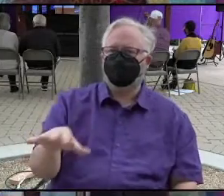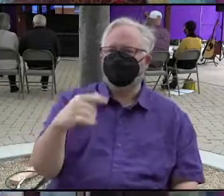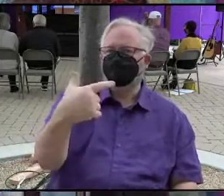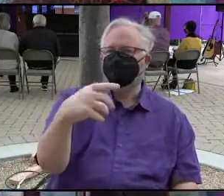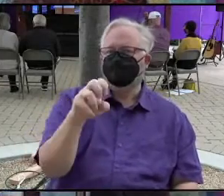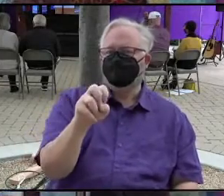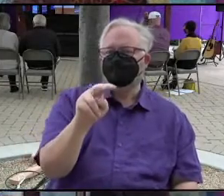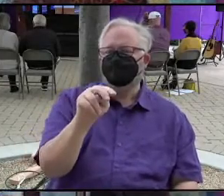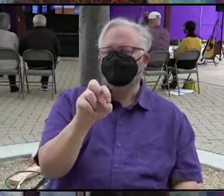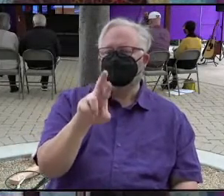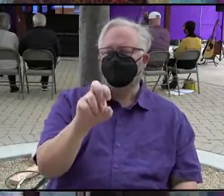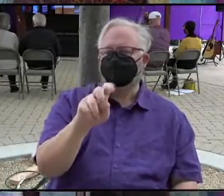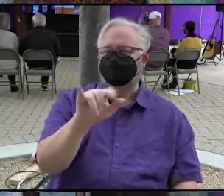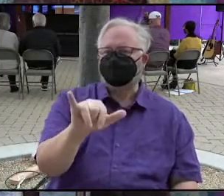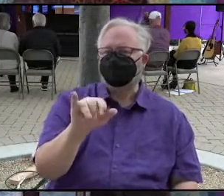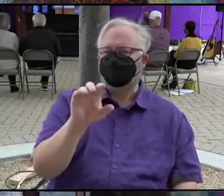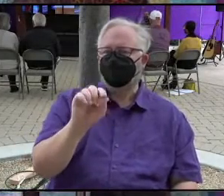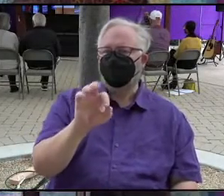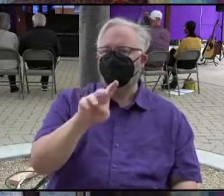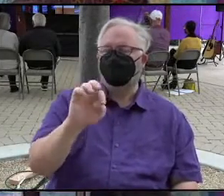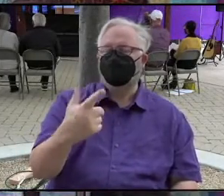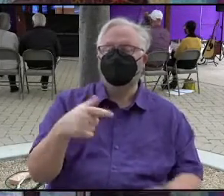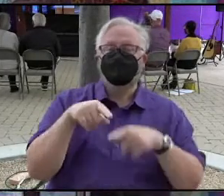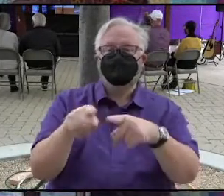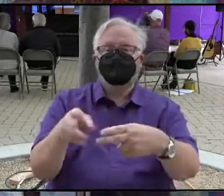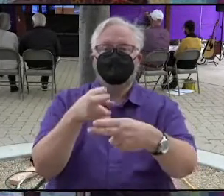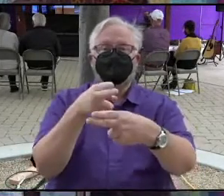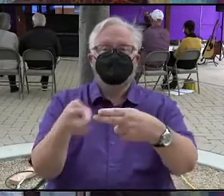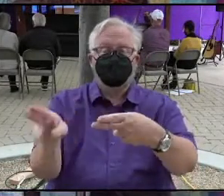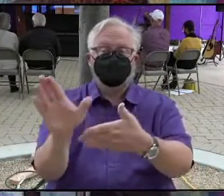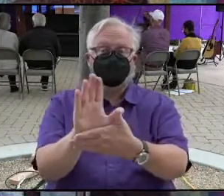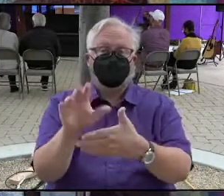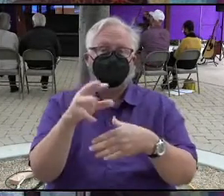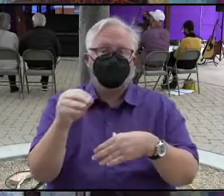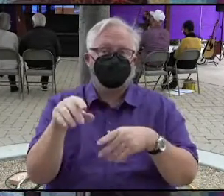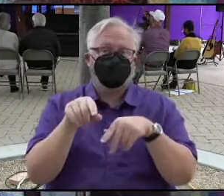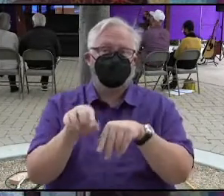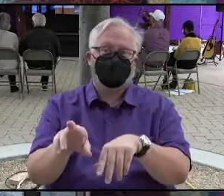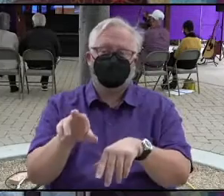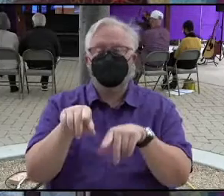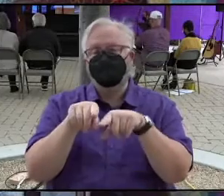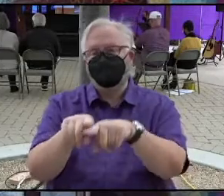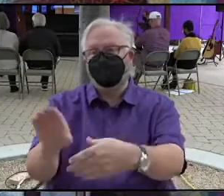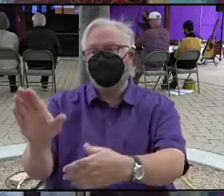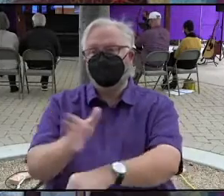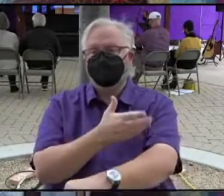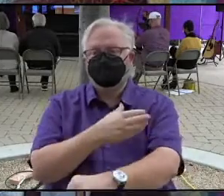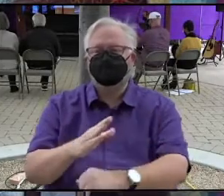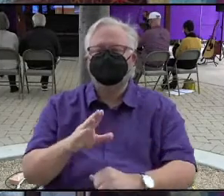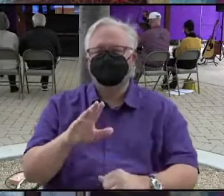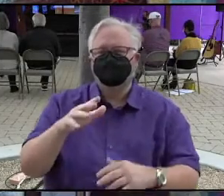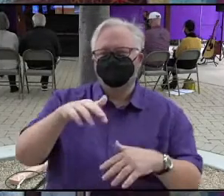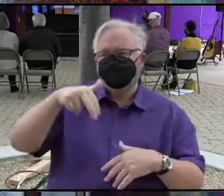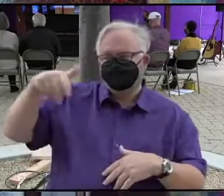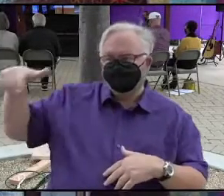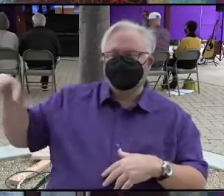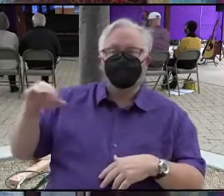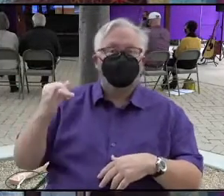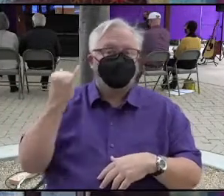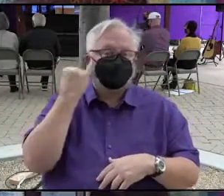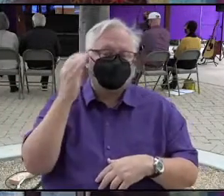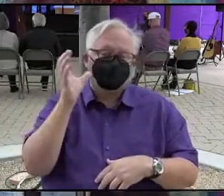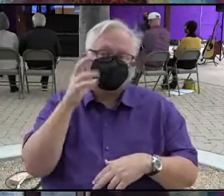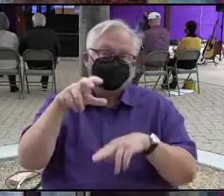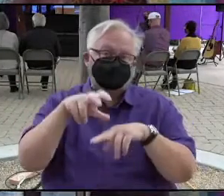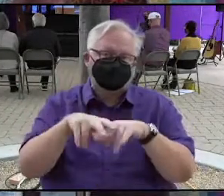the music, please feel free to rise in body or spirit if you'd like and go to the offering table on your phone if you would prefer to